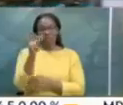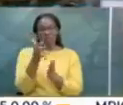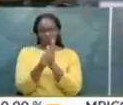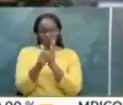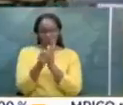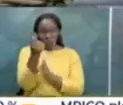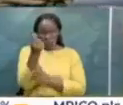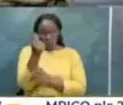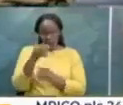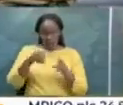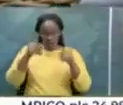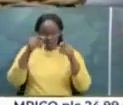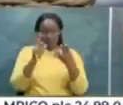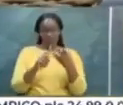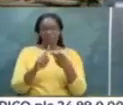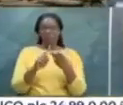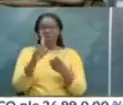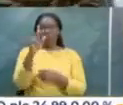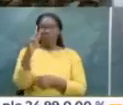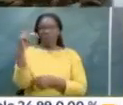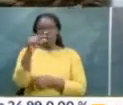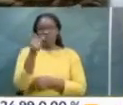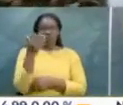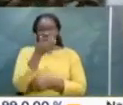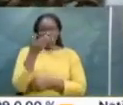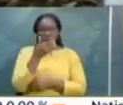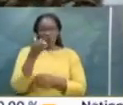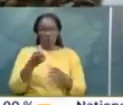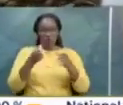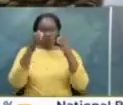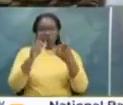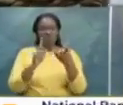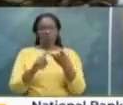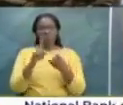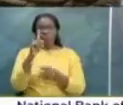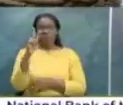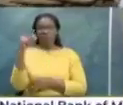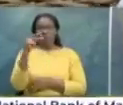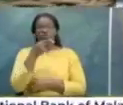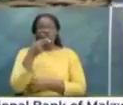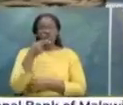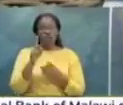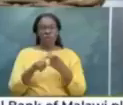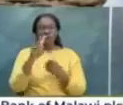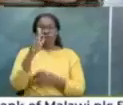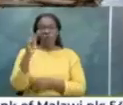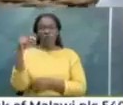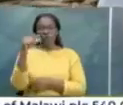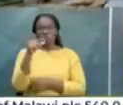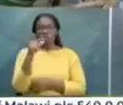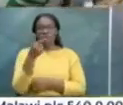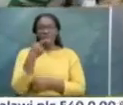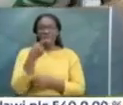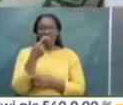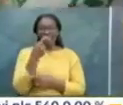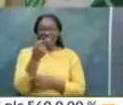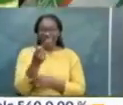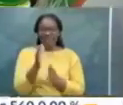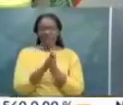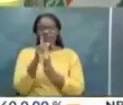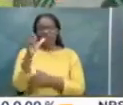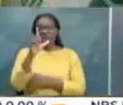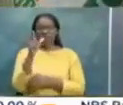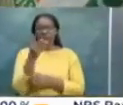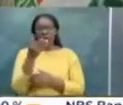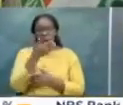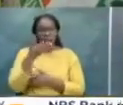flour, 1 kg of porridge flour, 1 kg of sugar, 2 kgs of rice, 1 liter cooking oil,